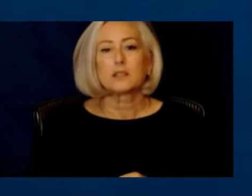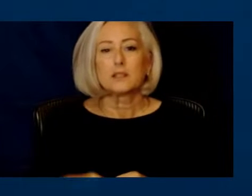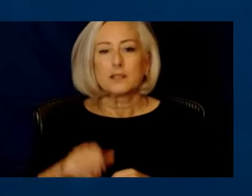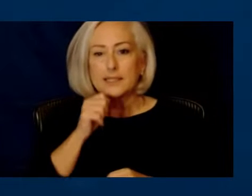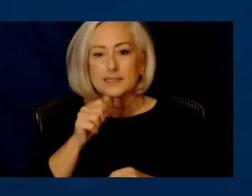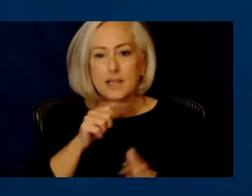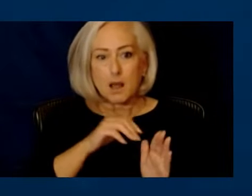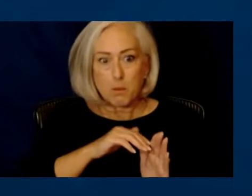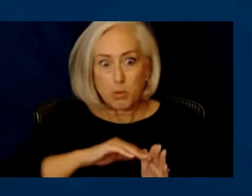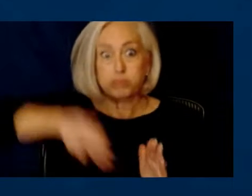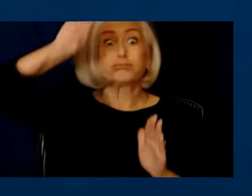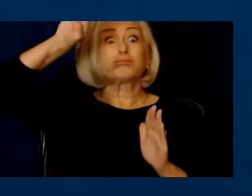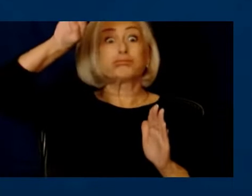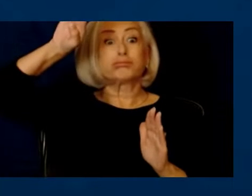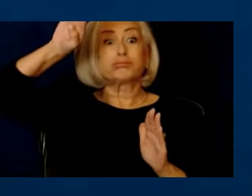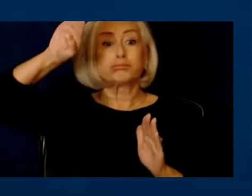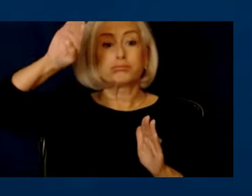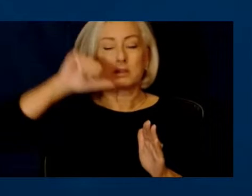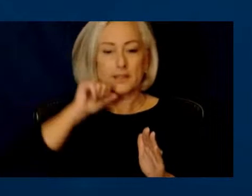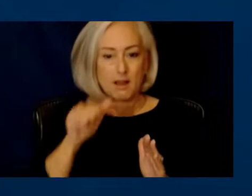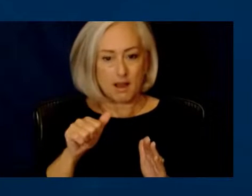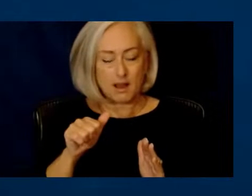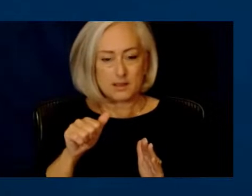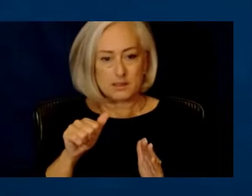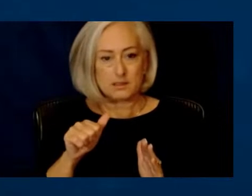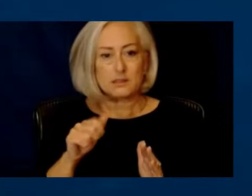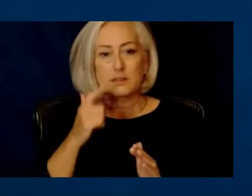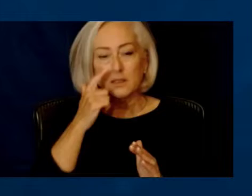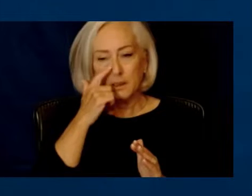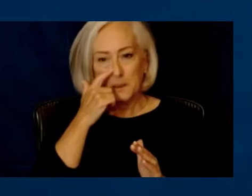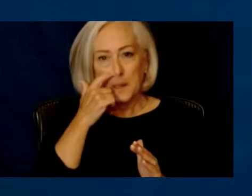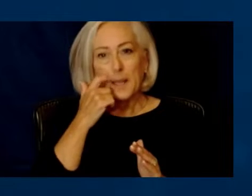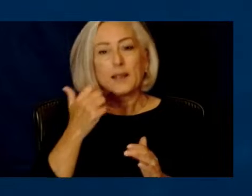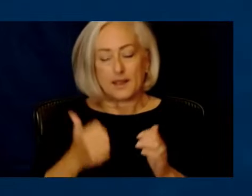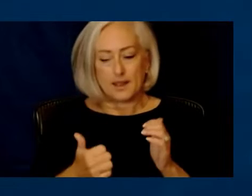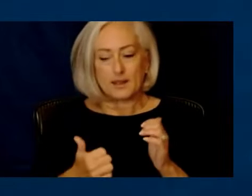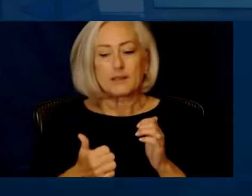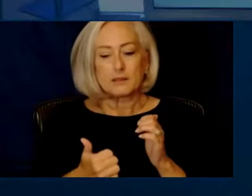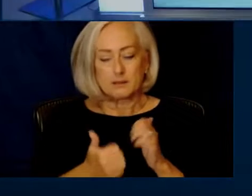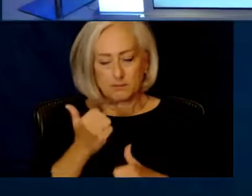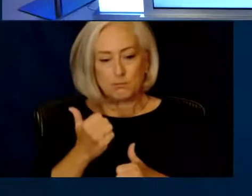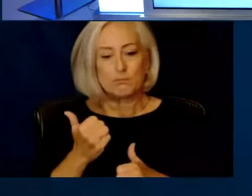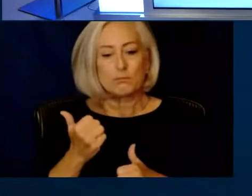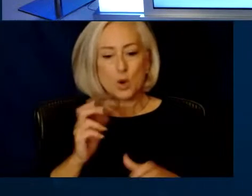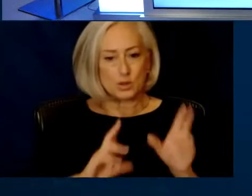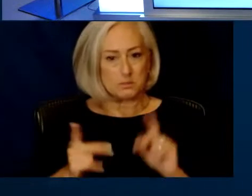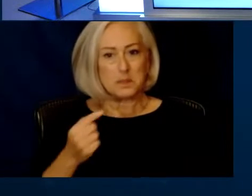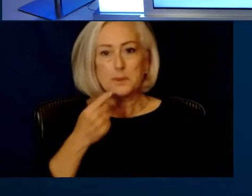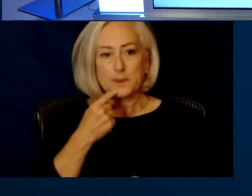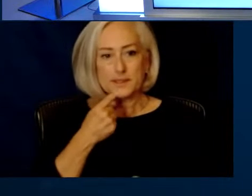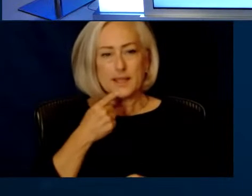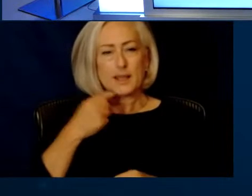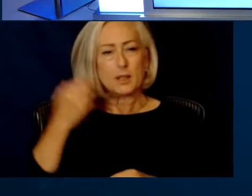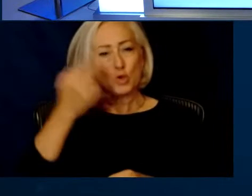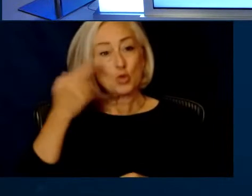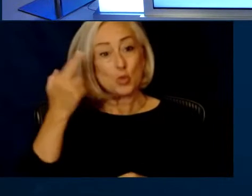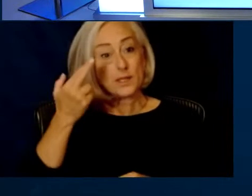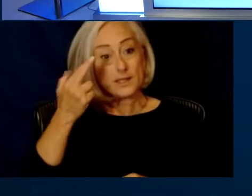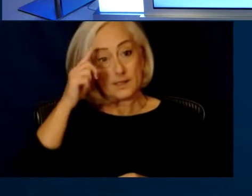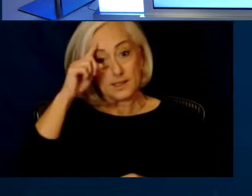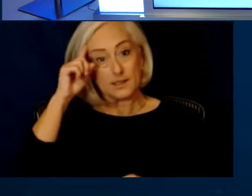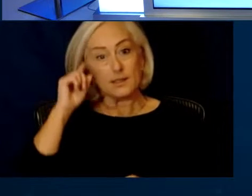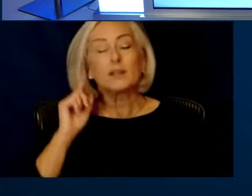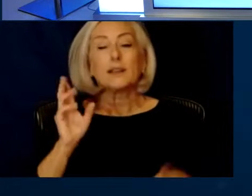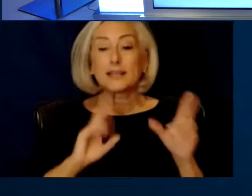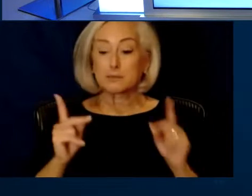we've seen before. And I think most people I read, Hawker or Joe, are saying a lot of that has to do with the population of people who've either had